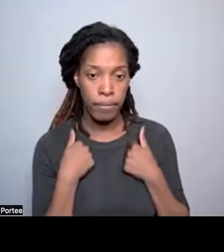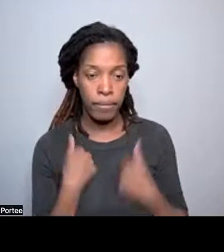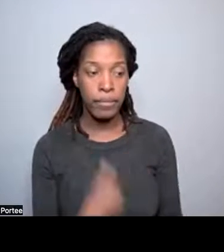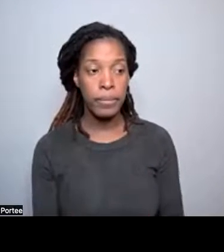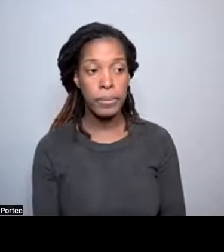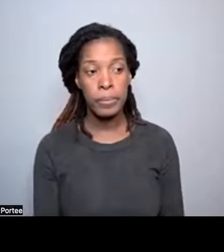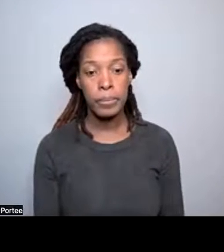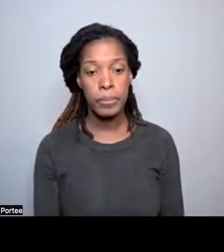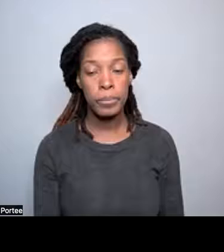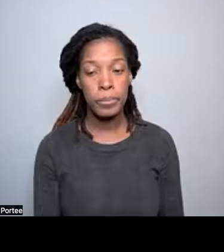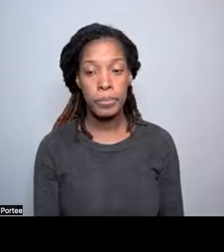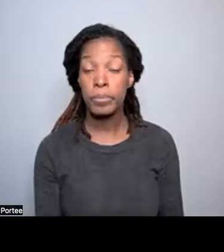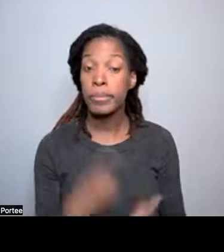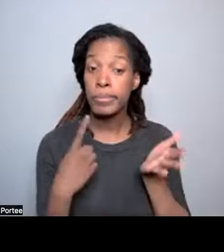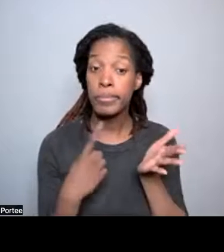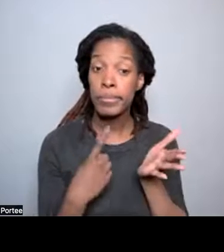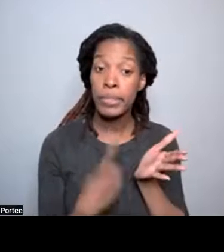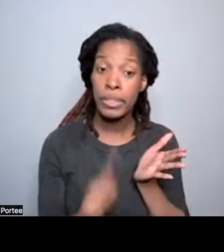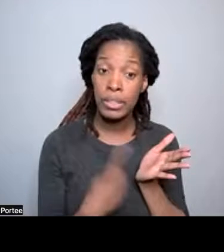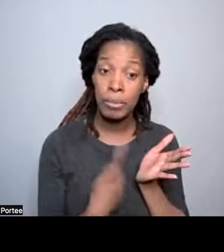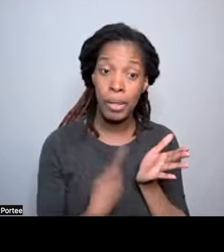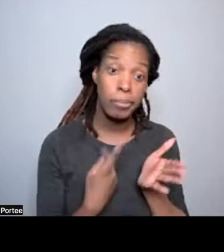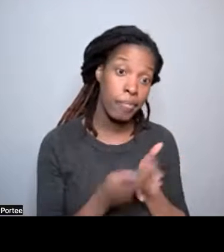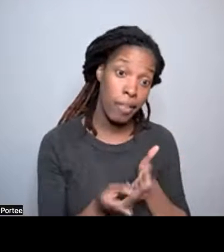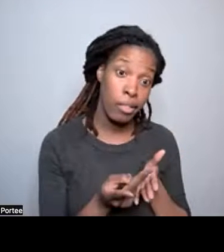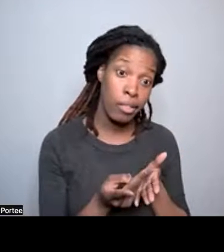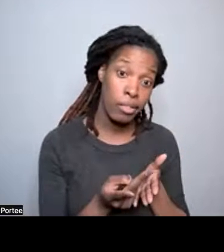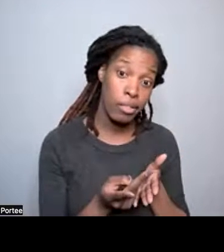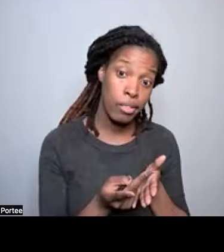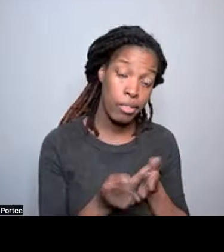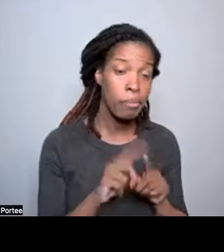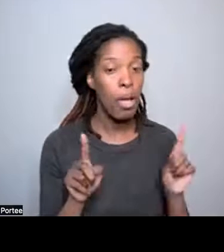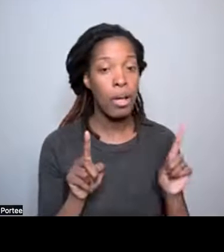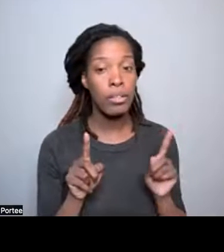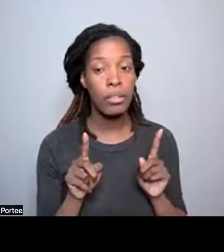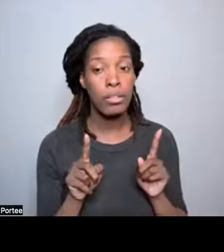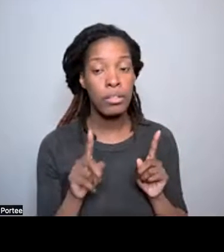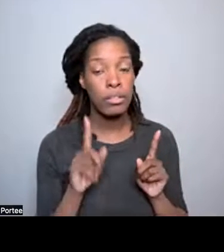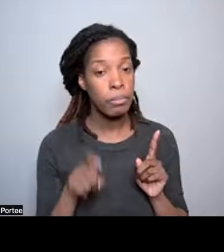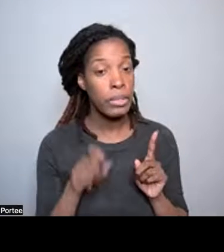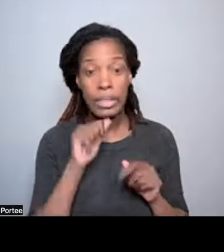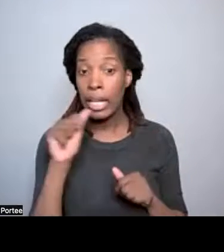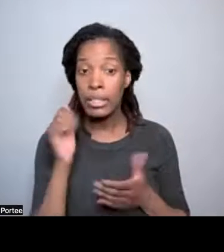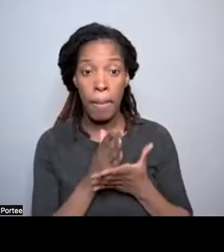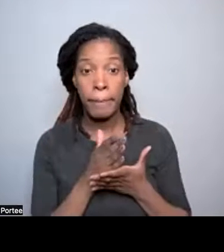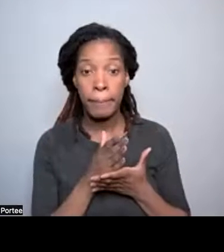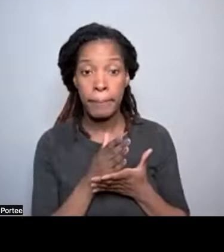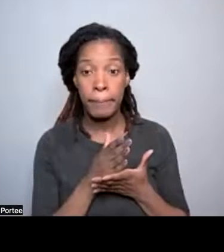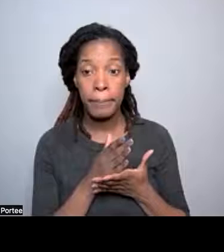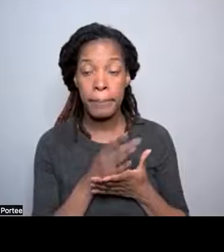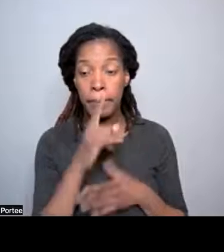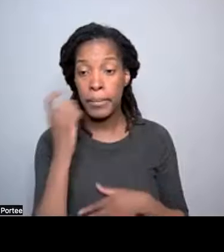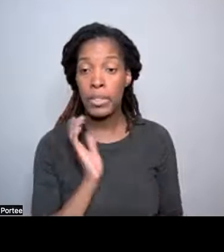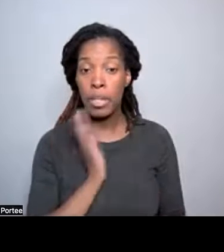There are sometimes we fail, but we must not stop, because our